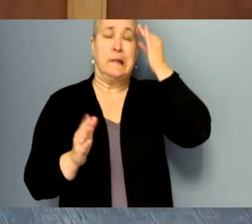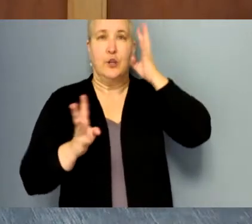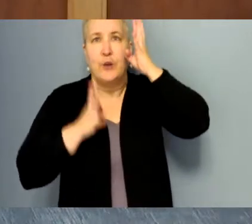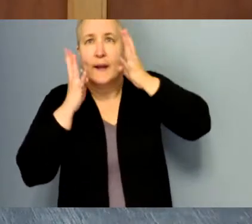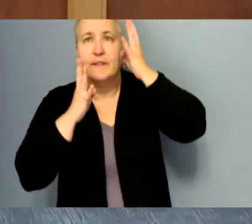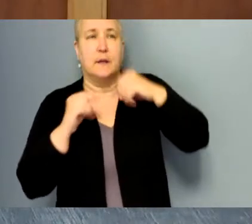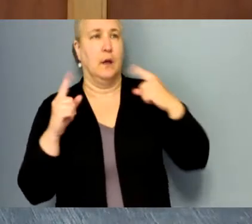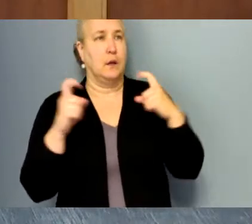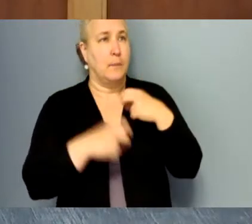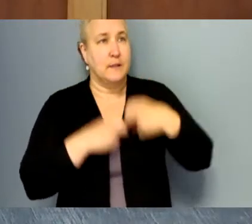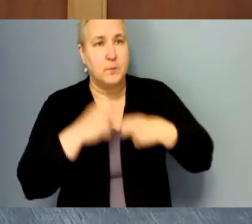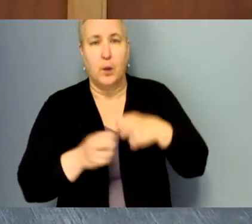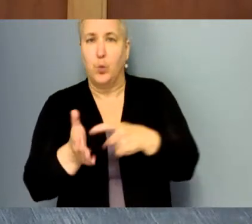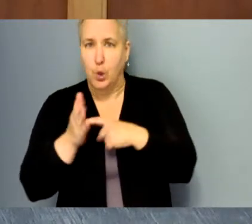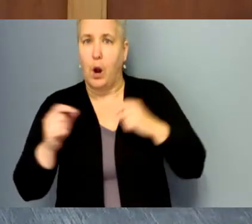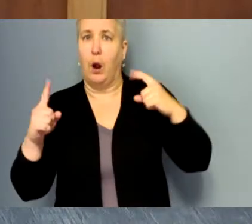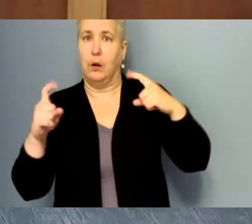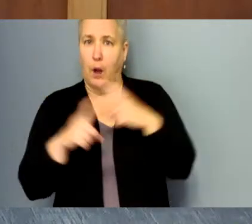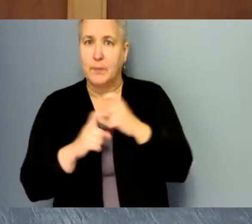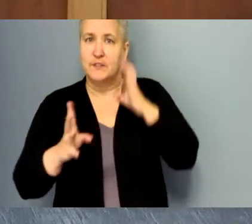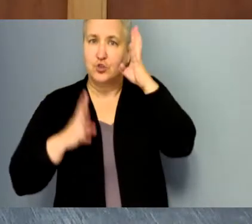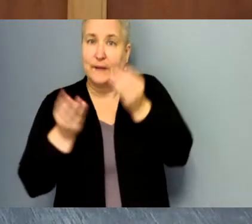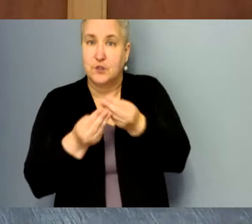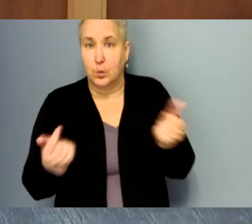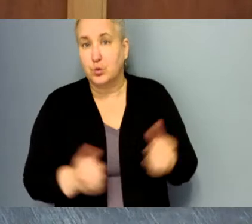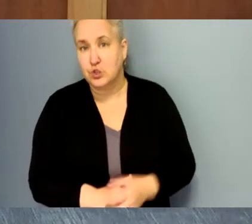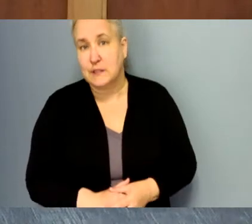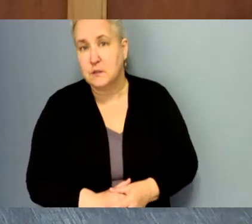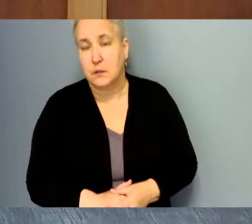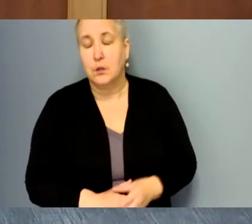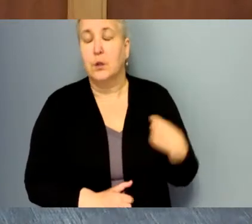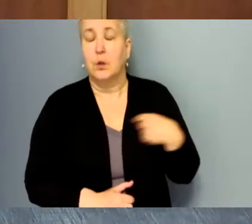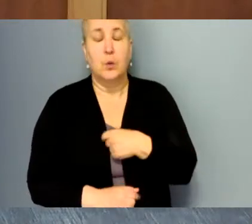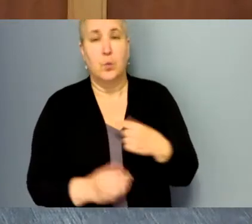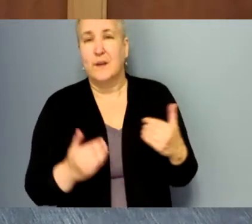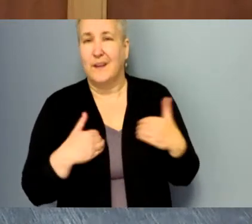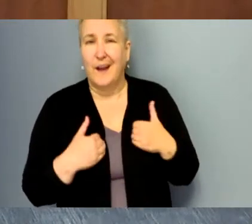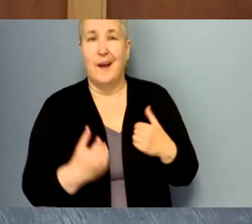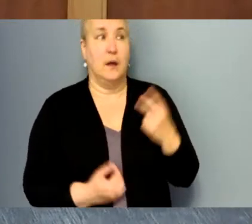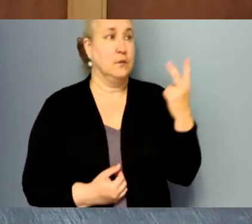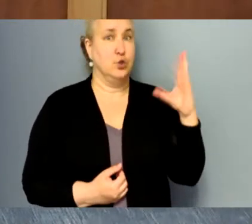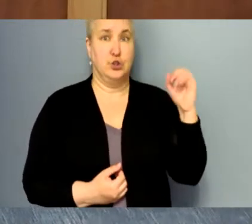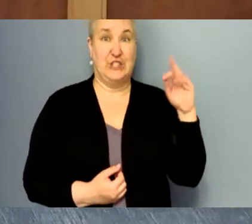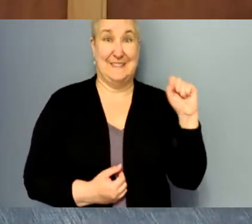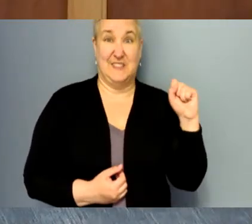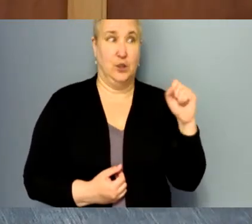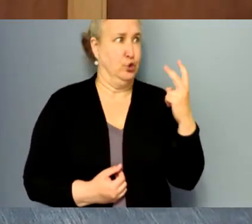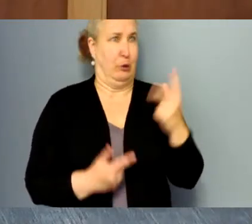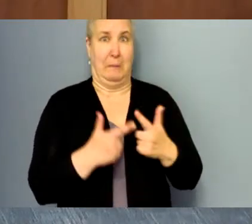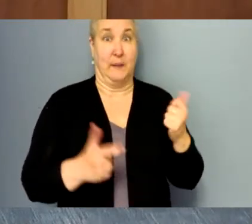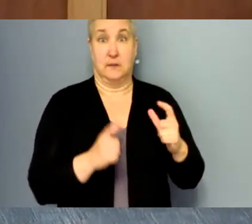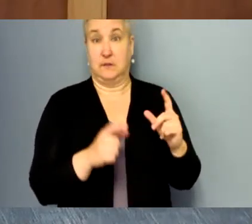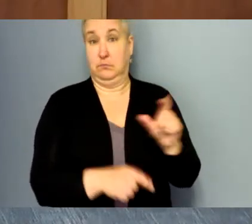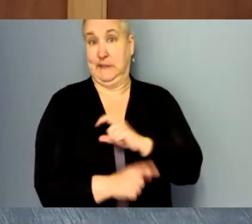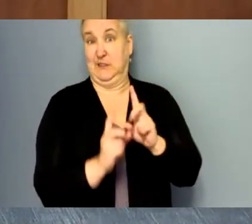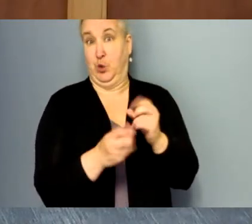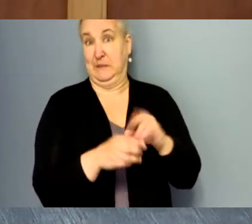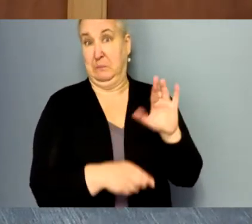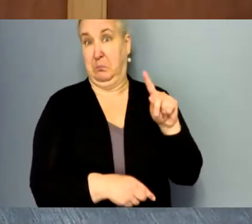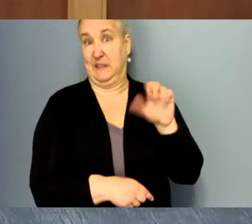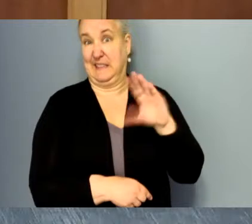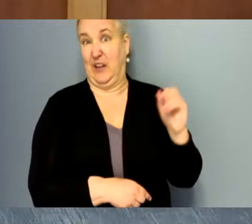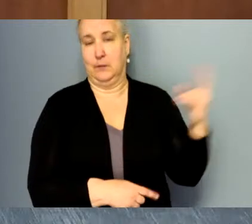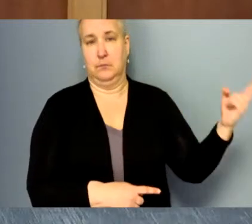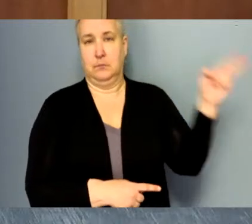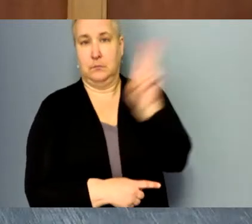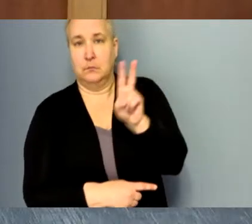complex problems require complex and creative solutions. We had a couple chiefs, two of the biggest police departments in Bucks County, were here